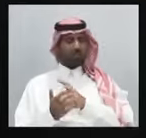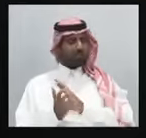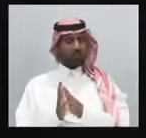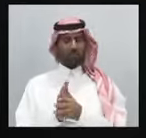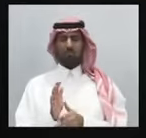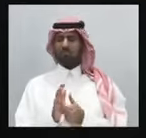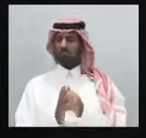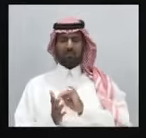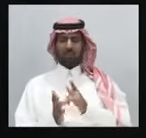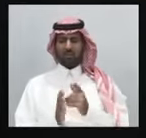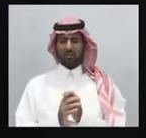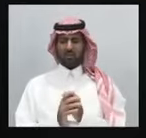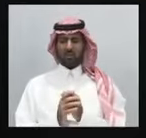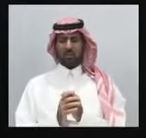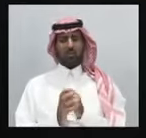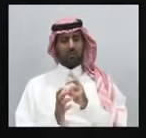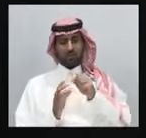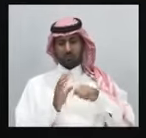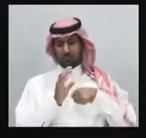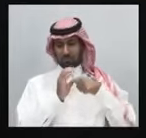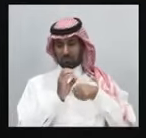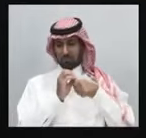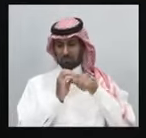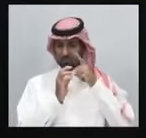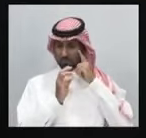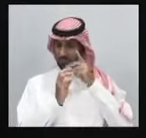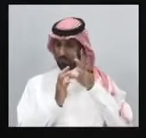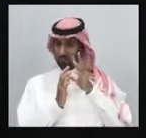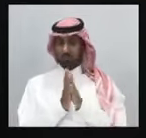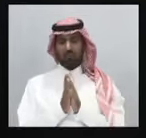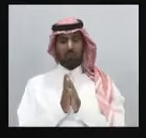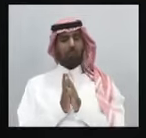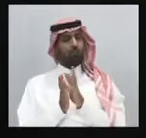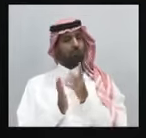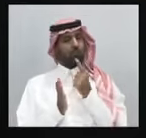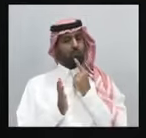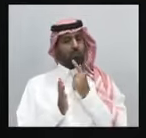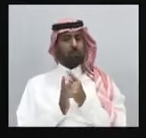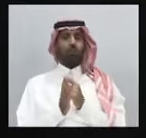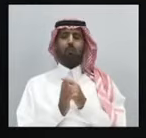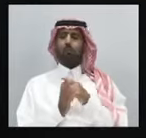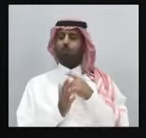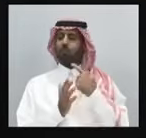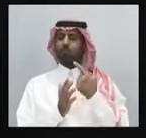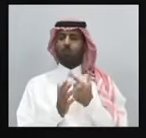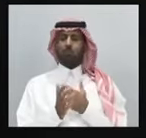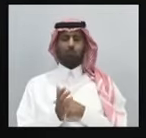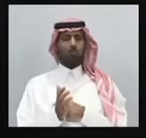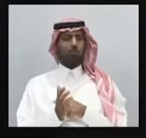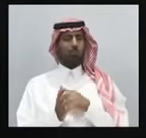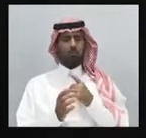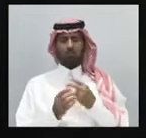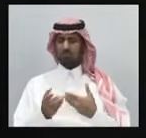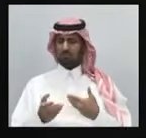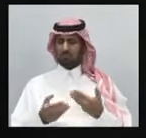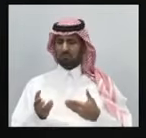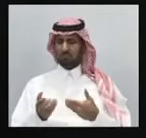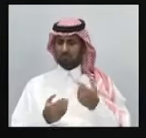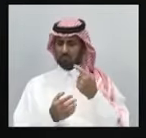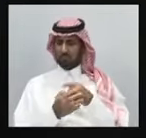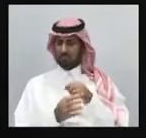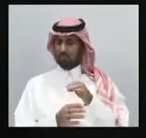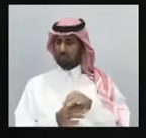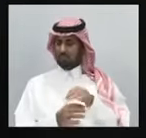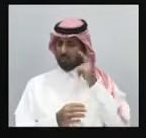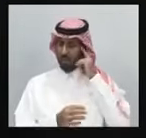like to be a media intern or try a media intern because it is a hard job. It requires me to deal with people and I'm not